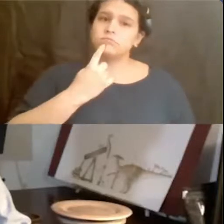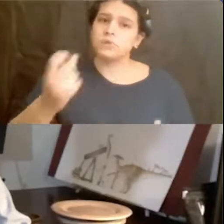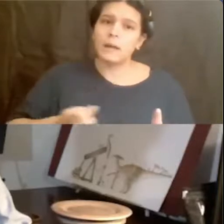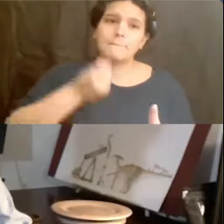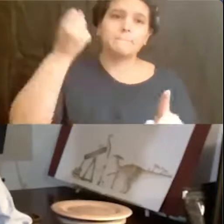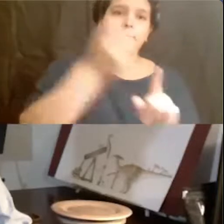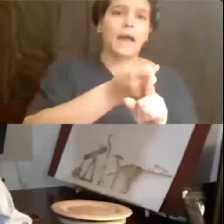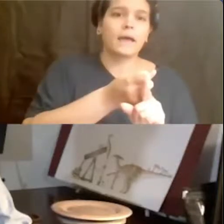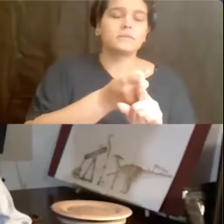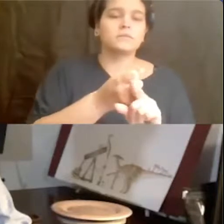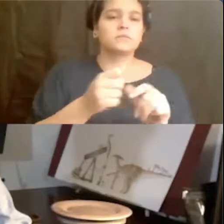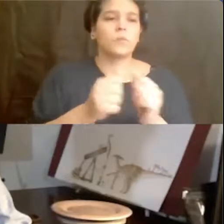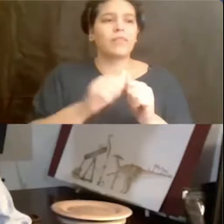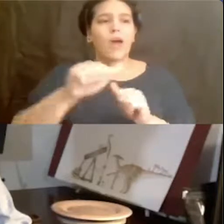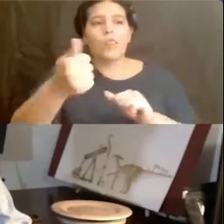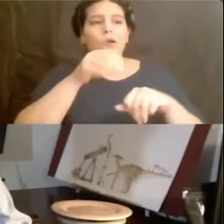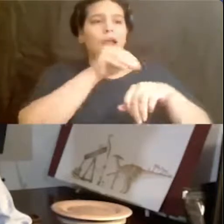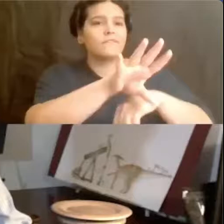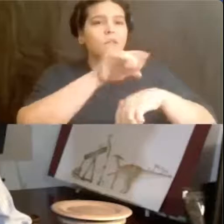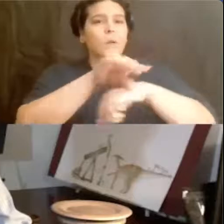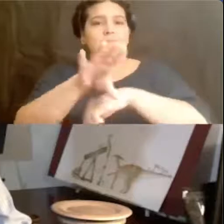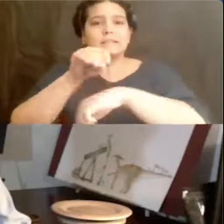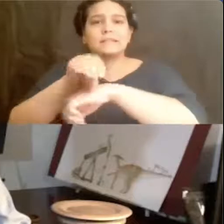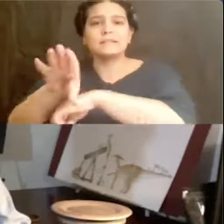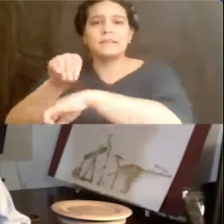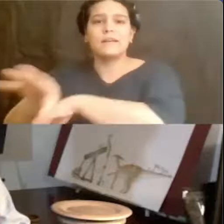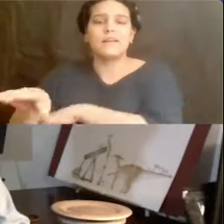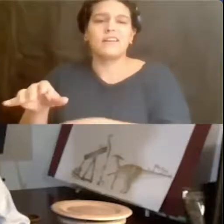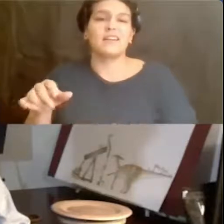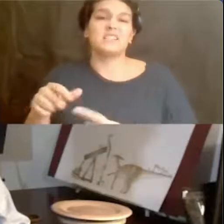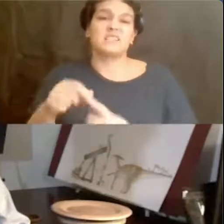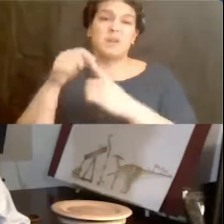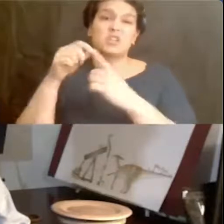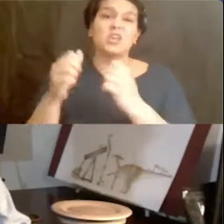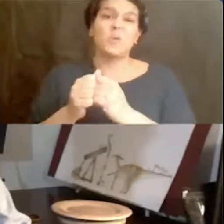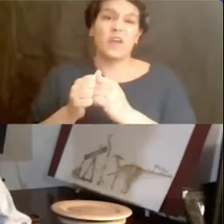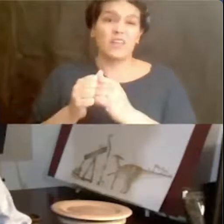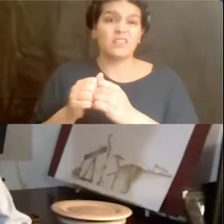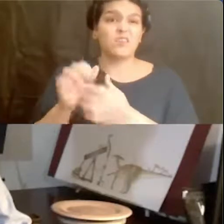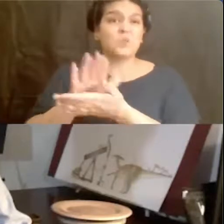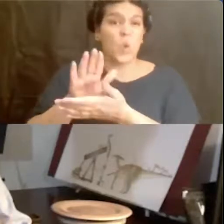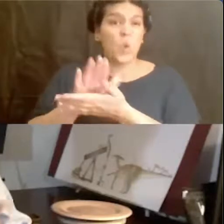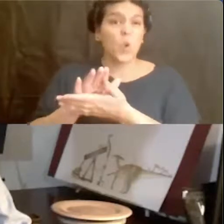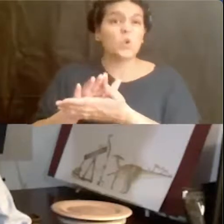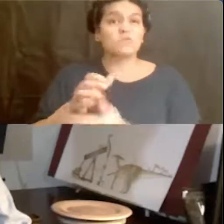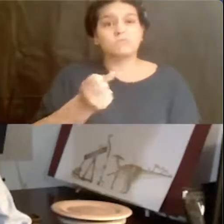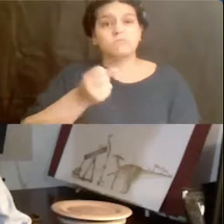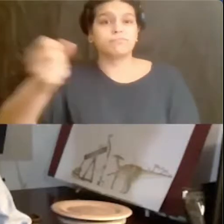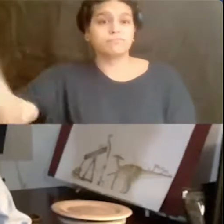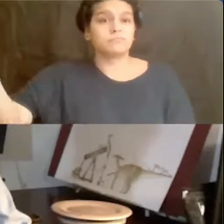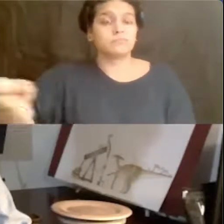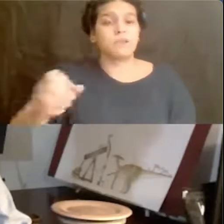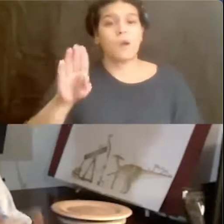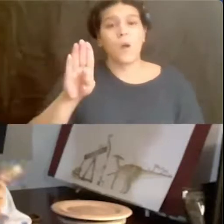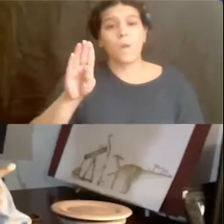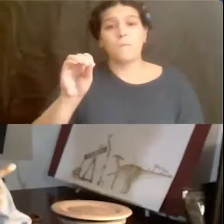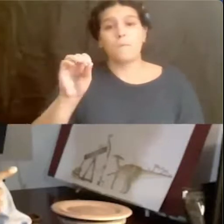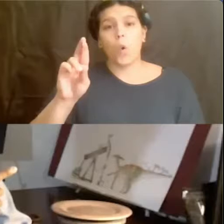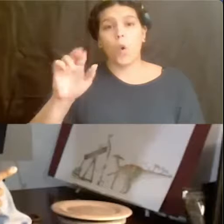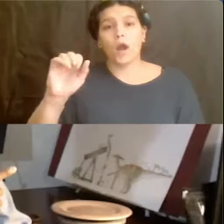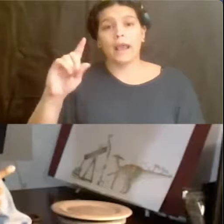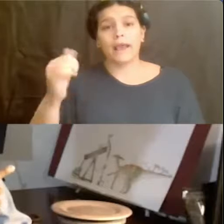by other influences, like, especially with boarding school and assimilation and all